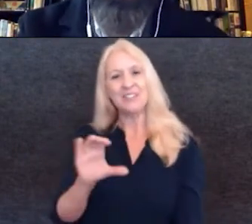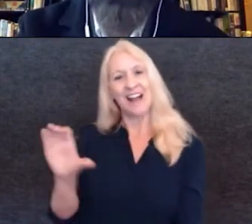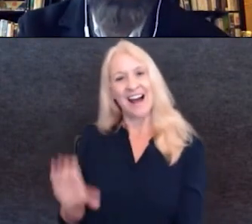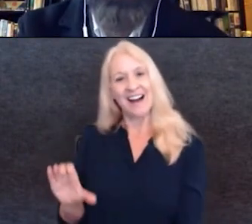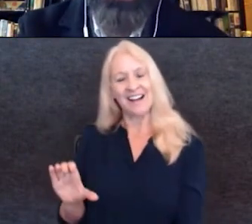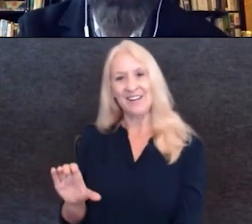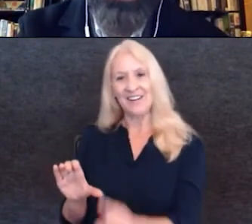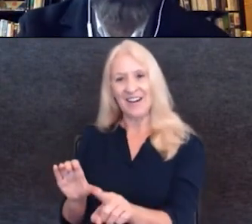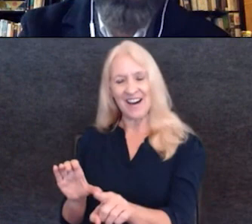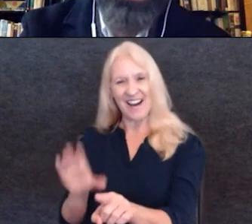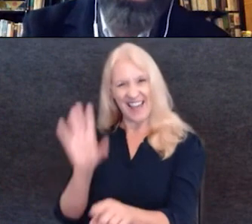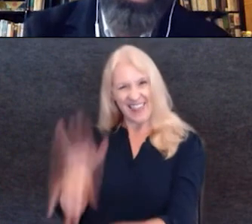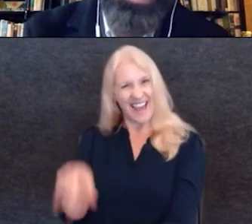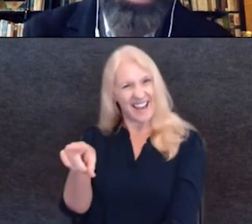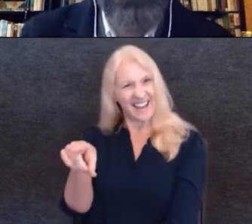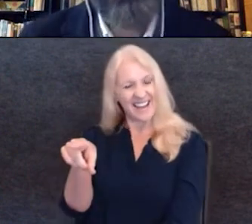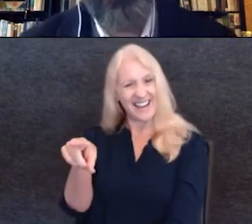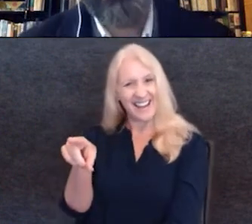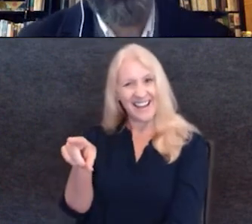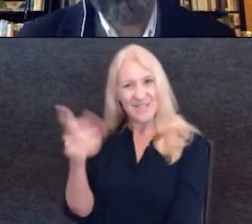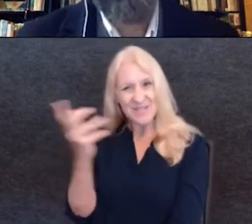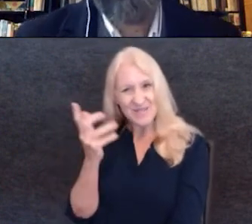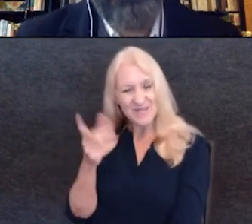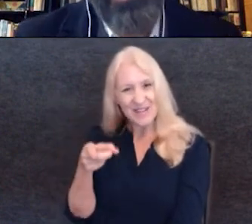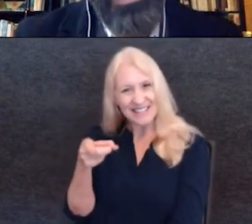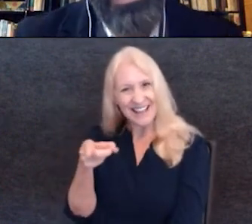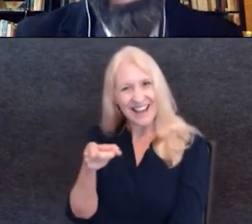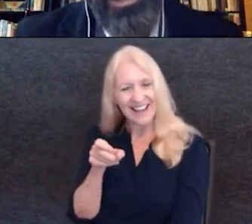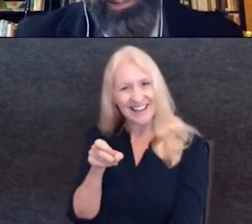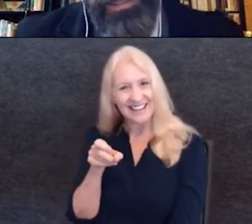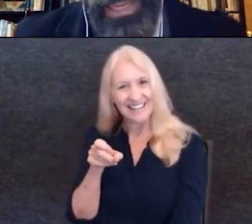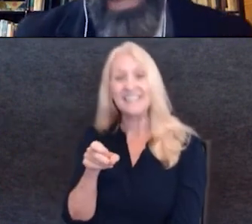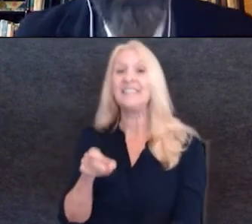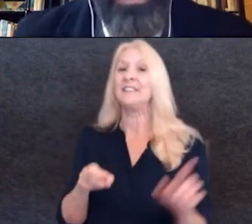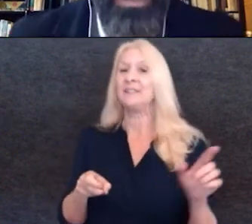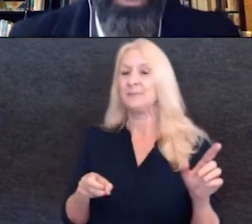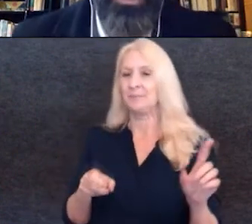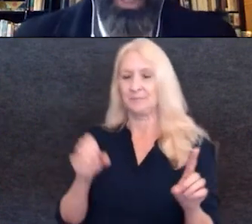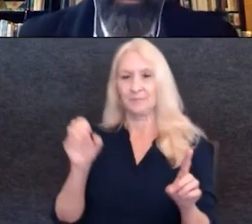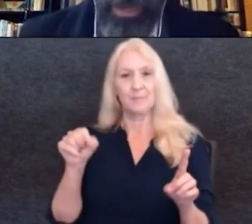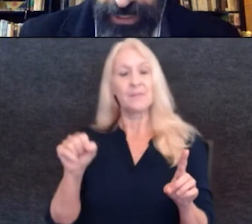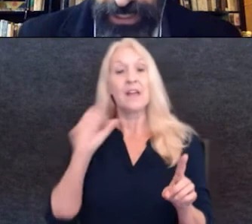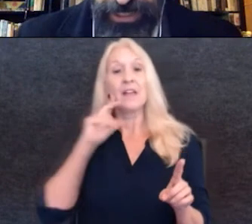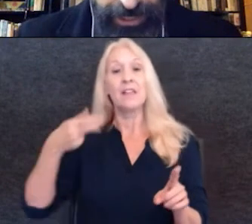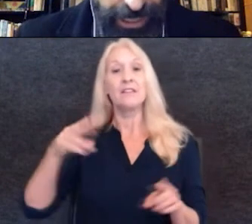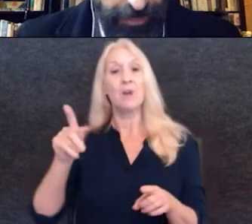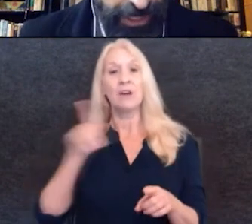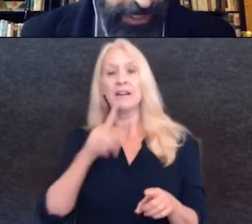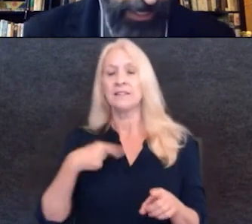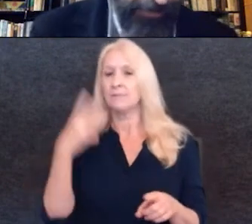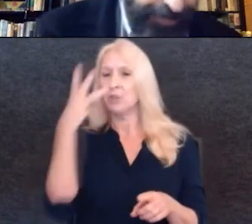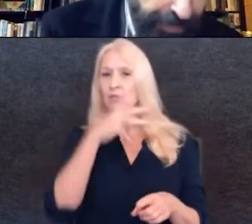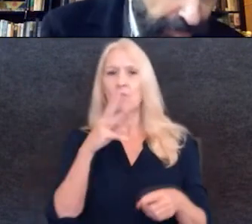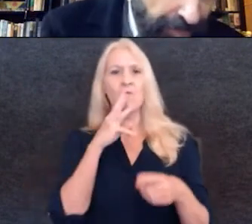the park. Oh. There he is. What was that? So, yeah, the Millennium Park has this great fountain designed